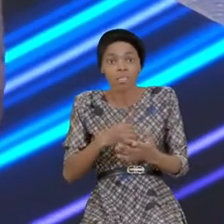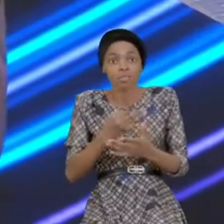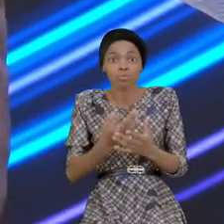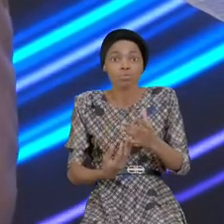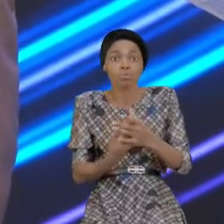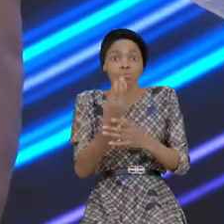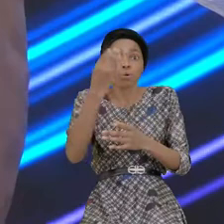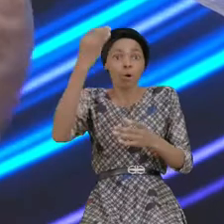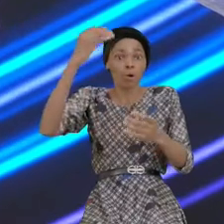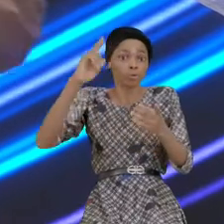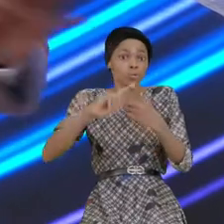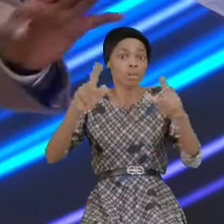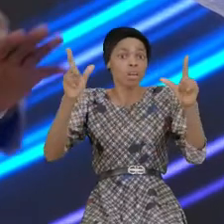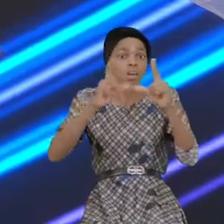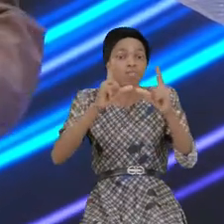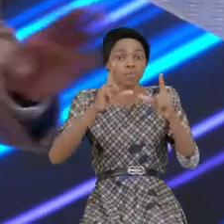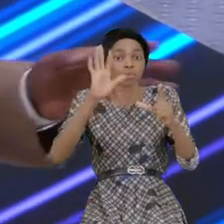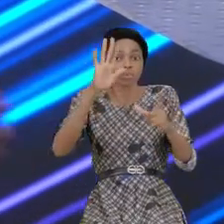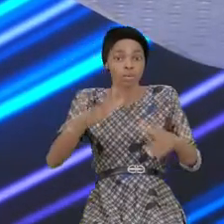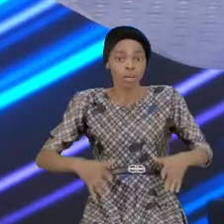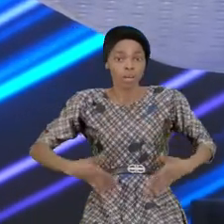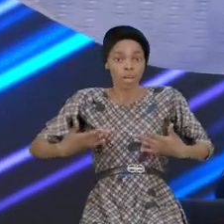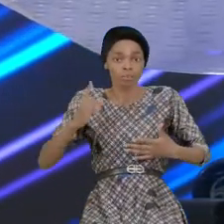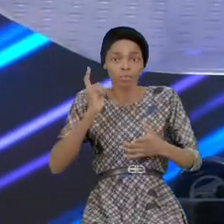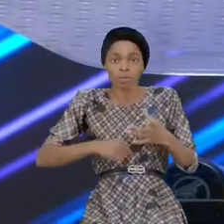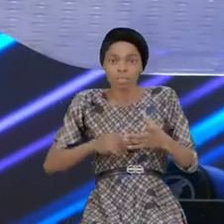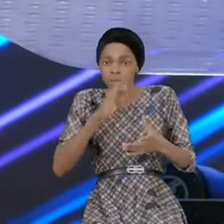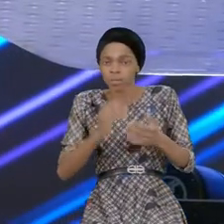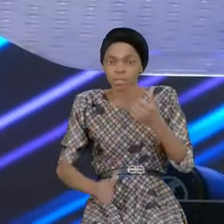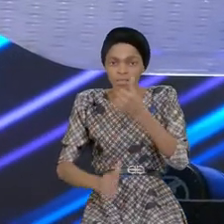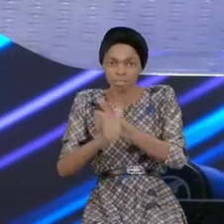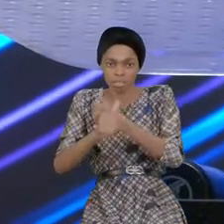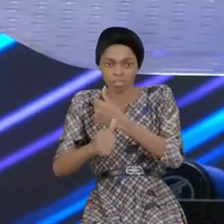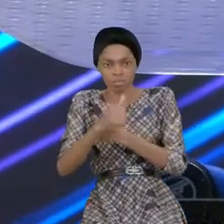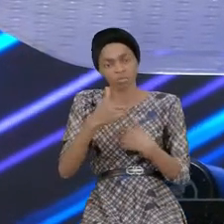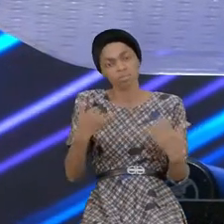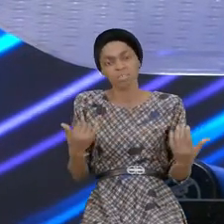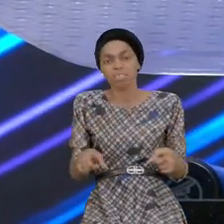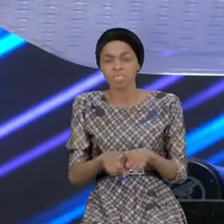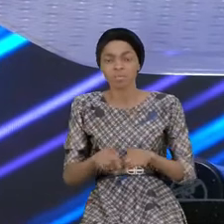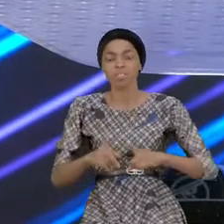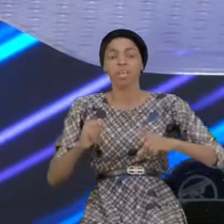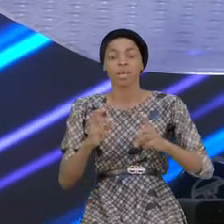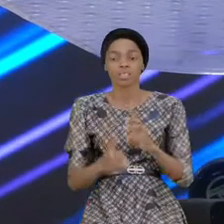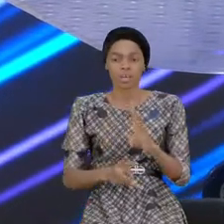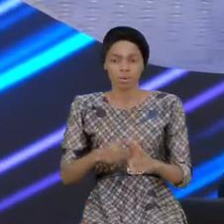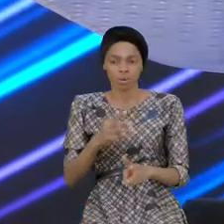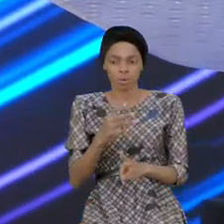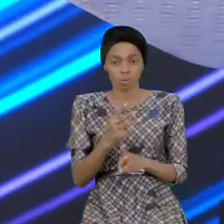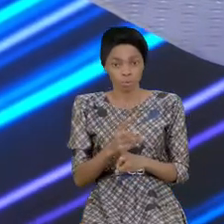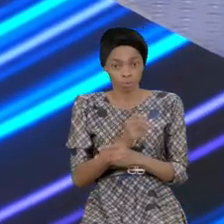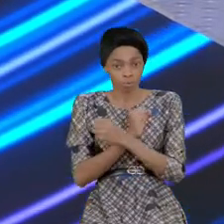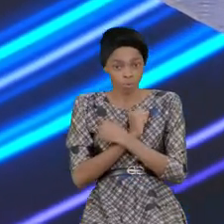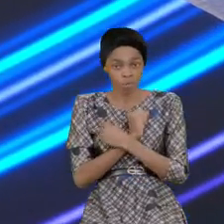is endangered. The love of the world endangers our spiritual lives. And if you love